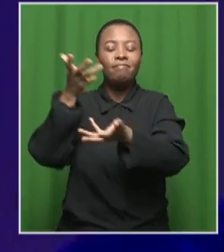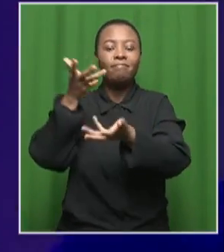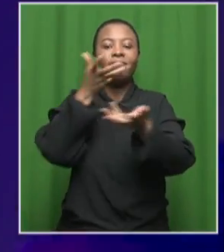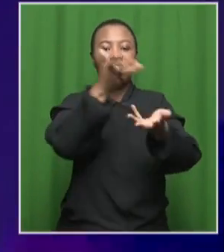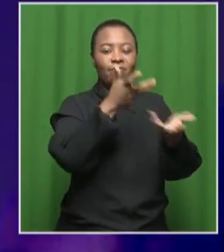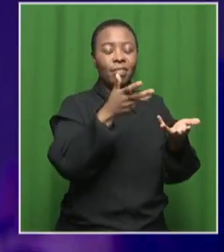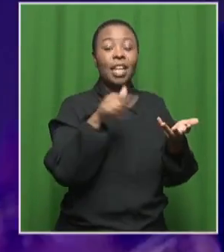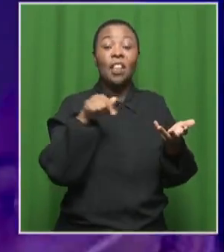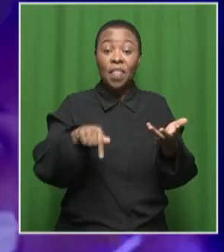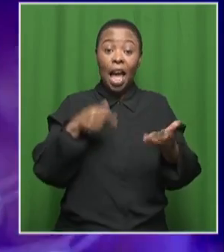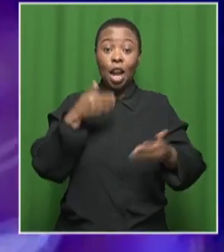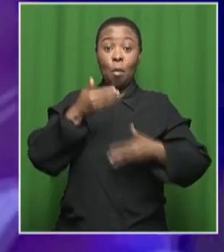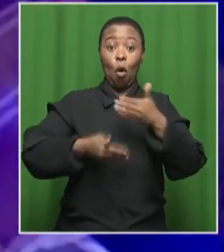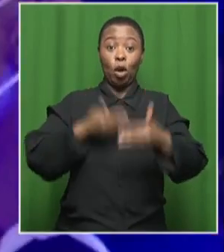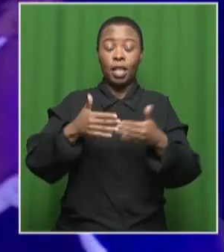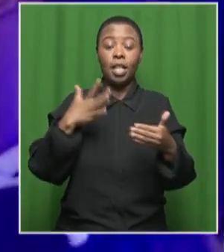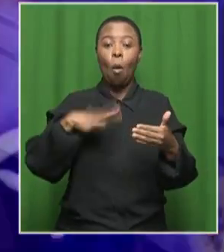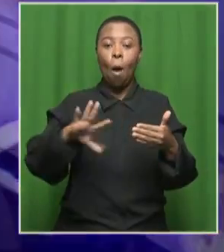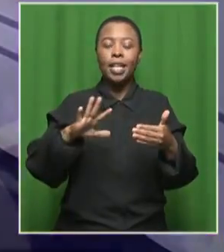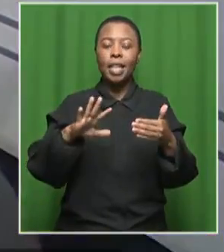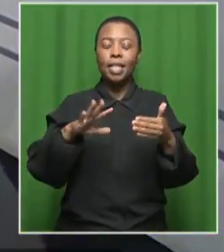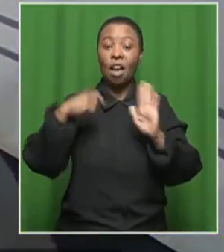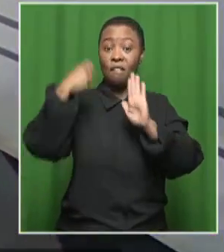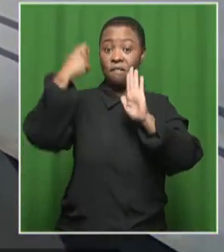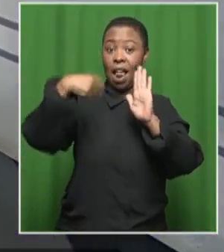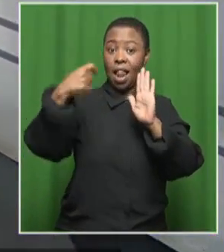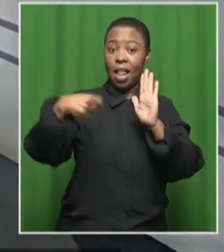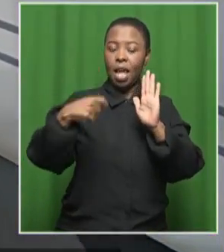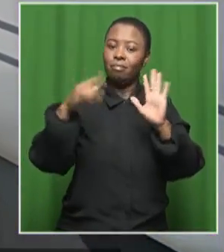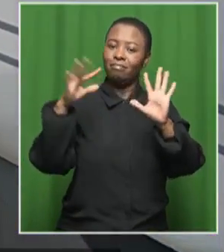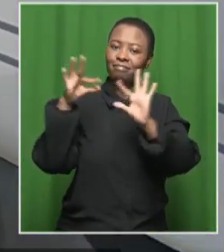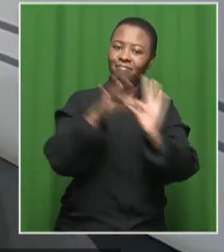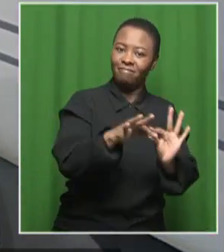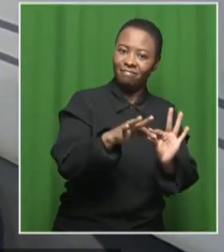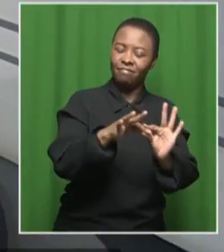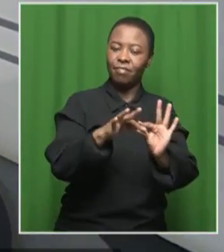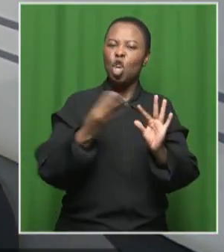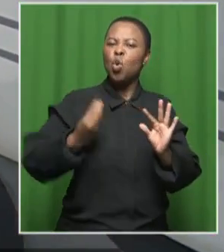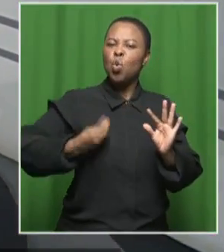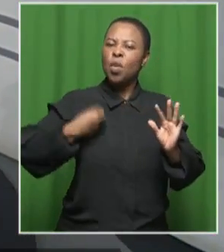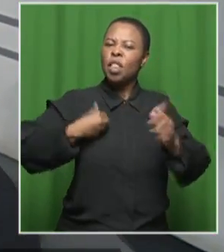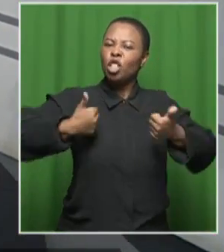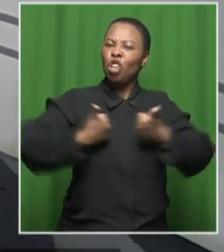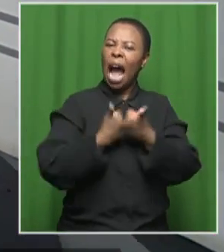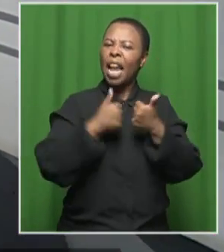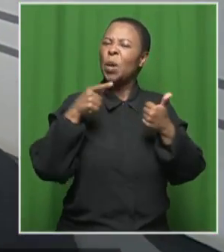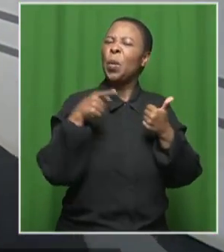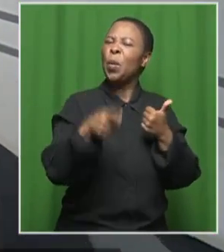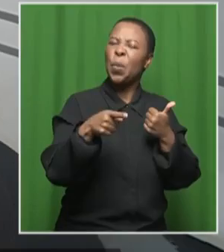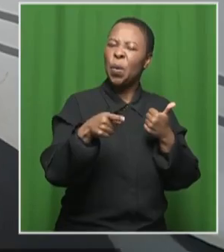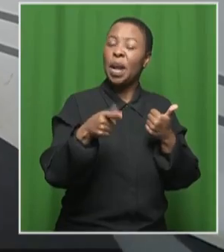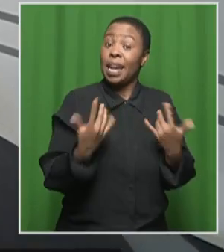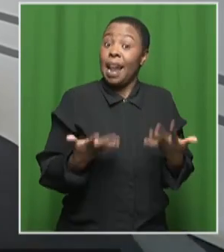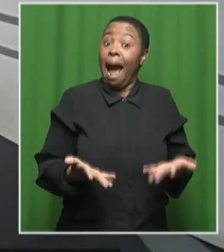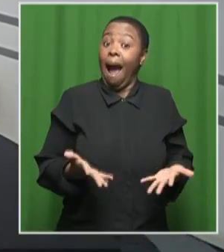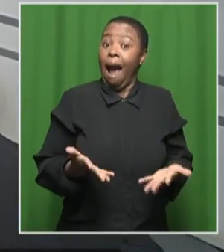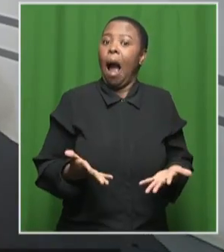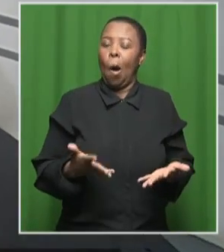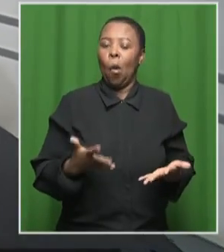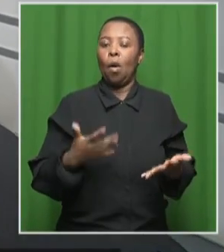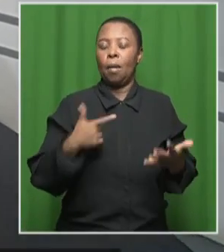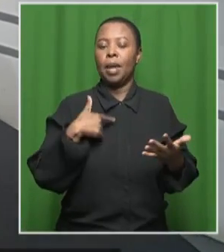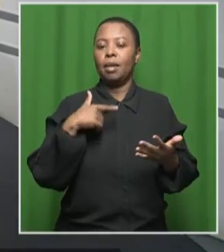to kind of select films that speak to the challenges of the youth currently. Yeah, so I think we've got a lineup that speaks to that.